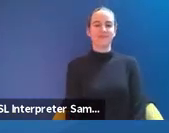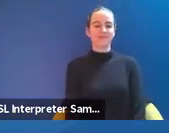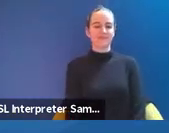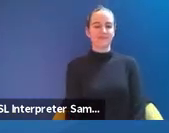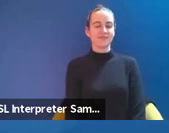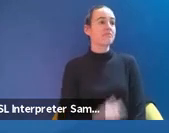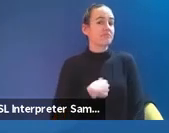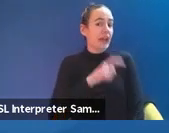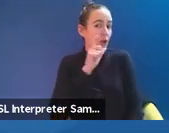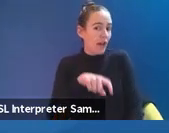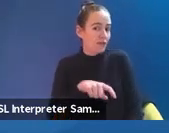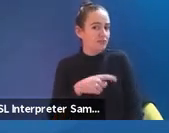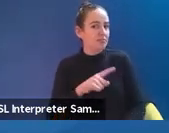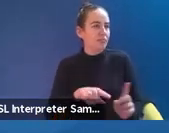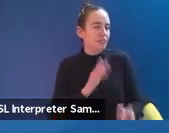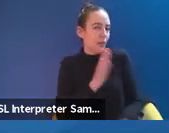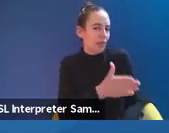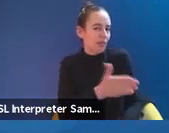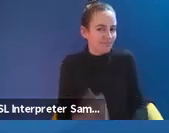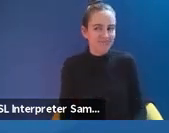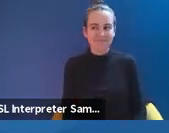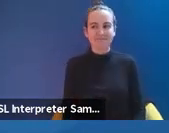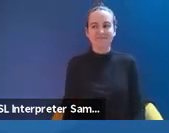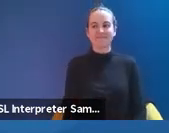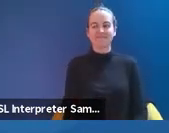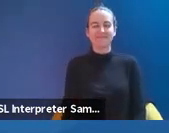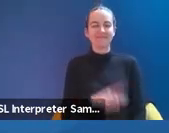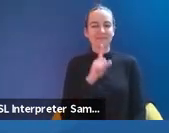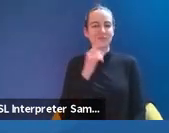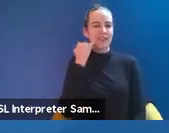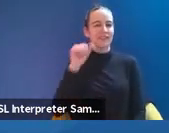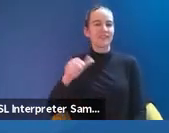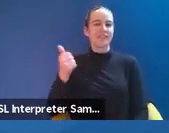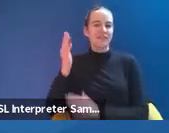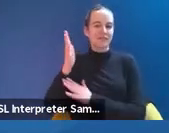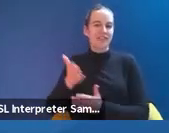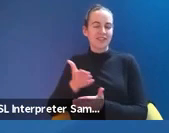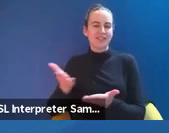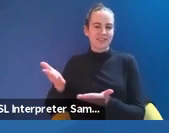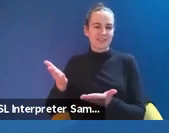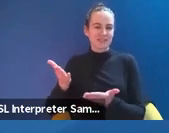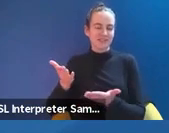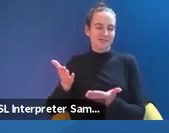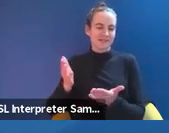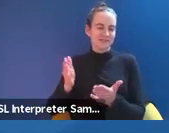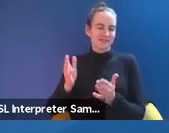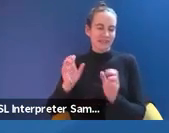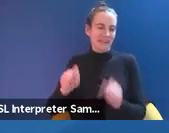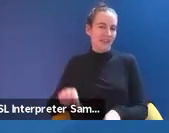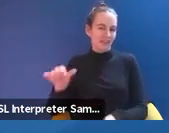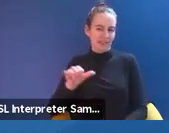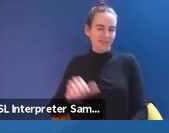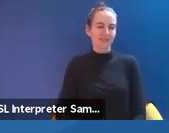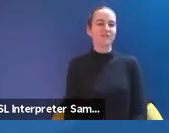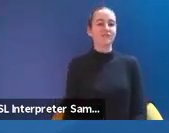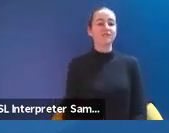I don't have to, but I will. I'm sure one of our other speakers is more than able to do so. But you know, the